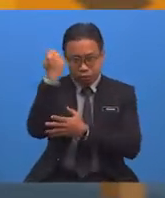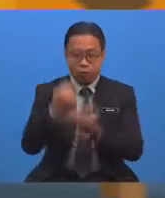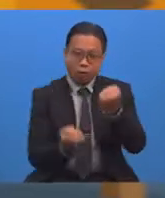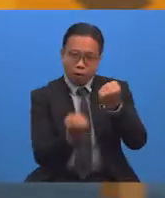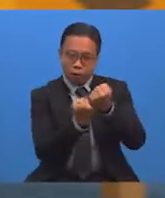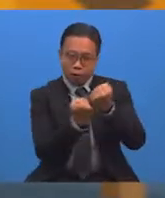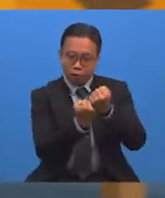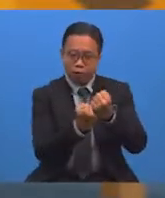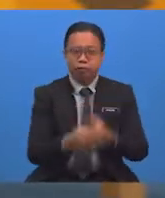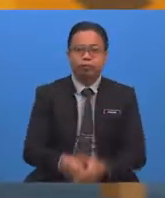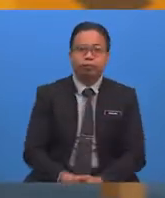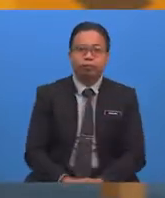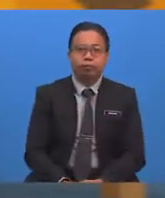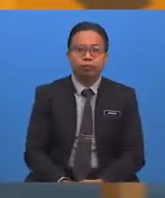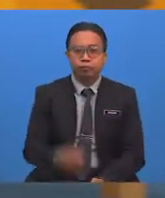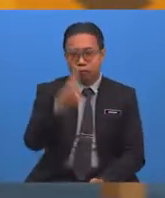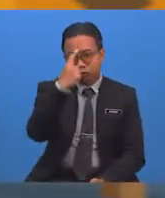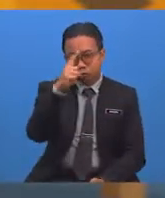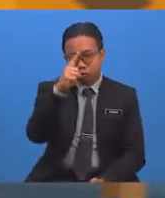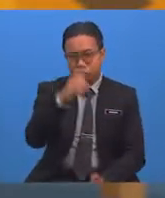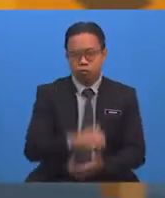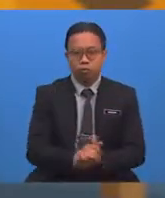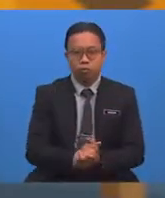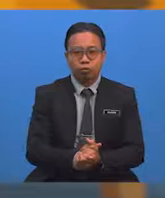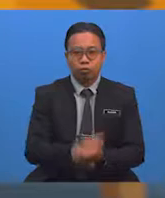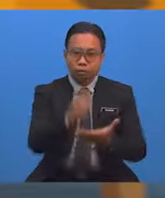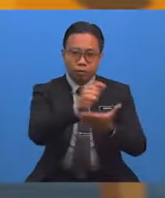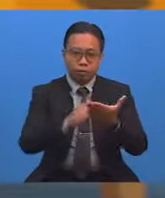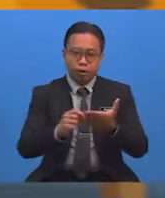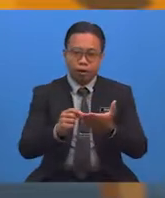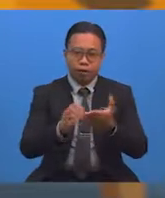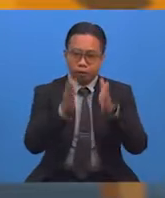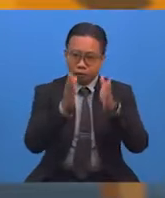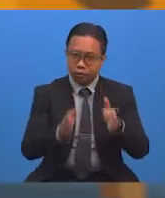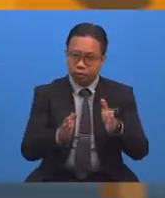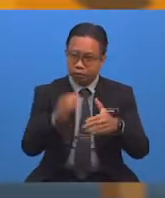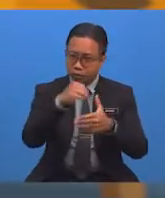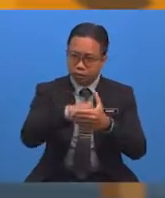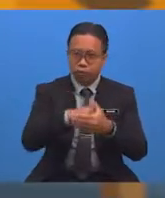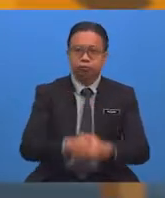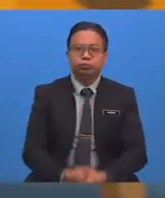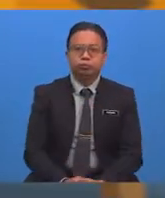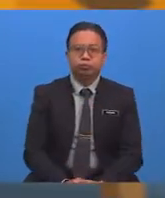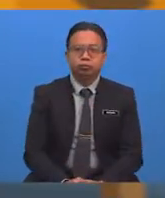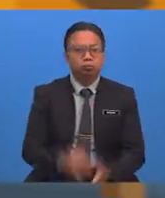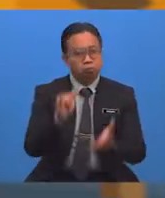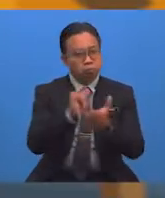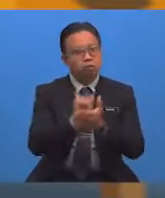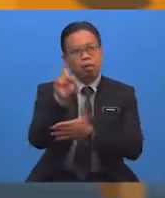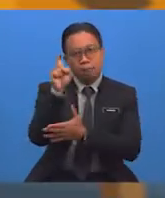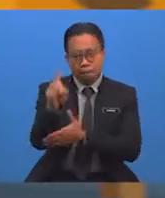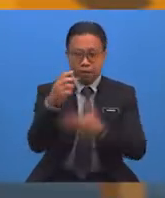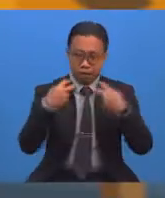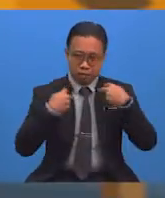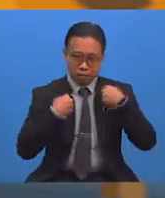to support the side of the argument that the writer is in favor of. It must